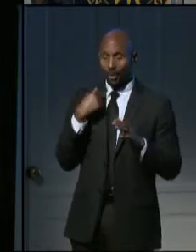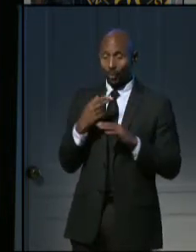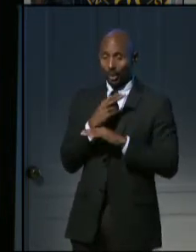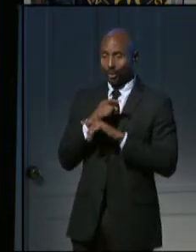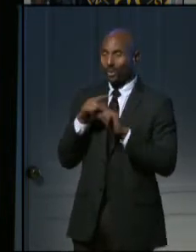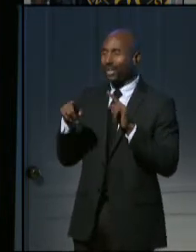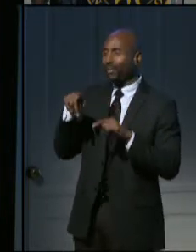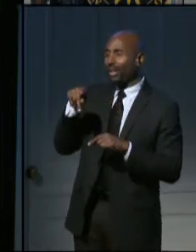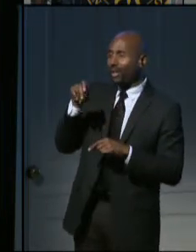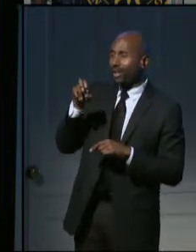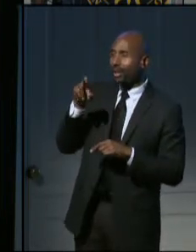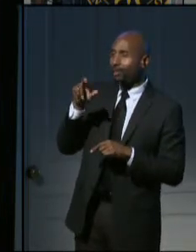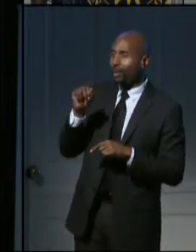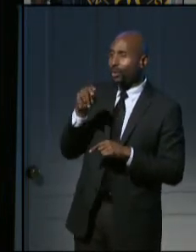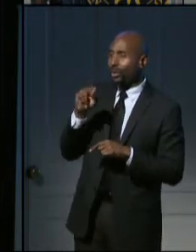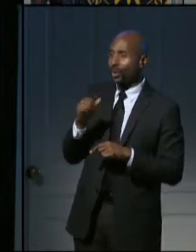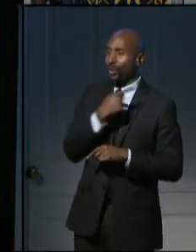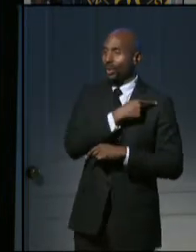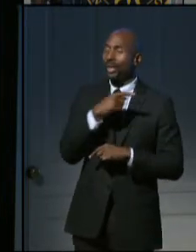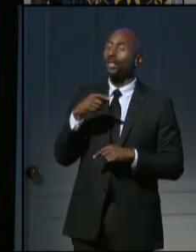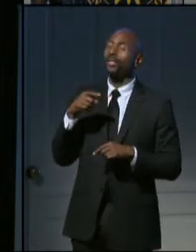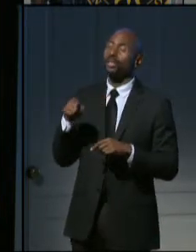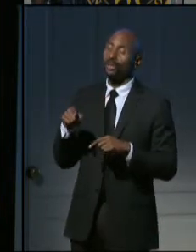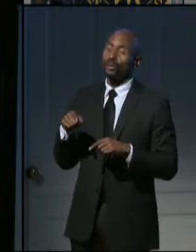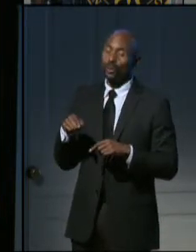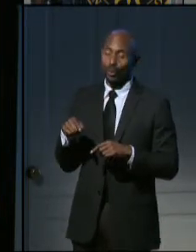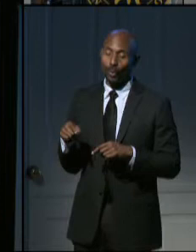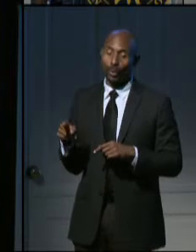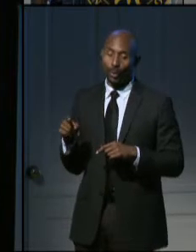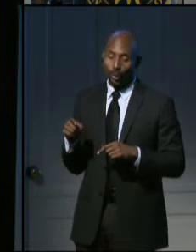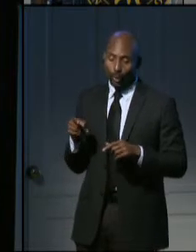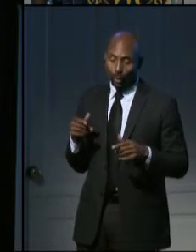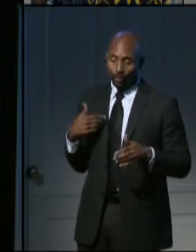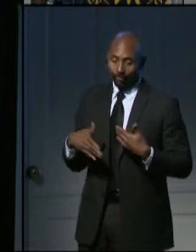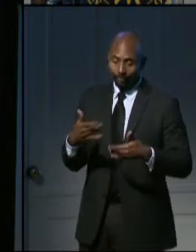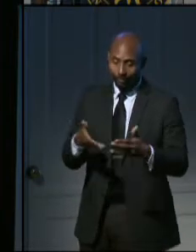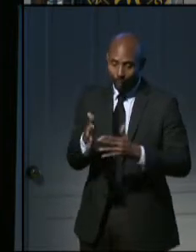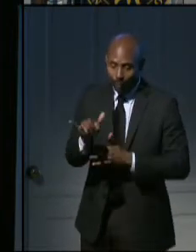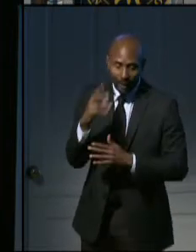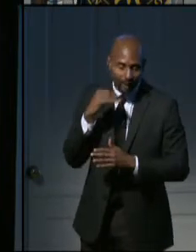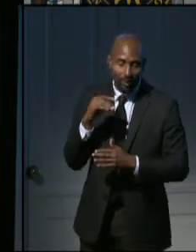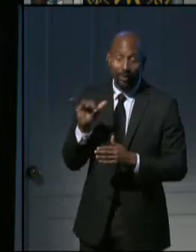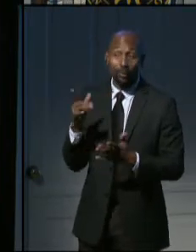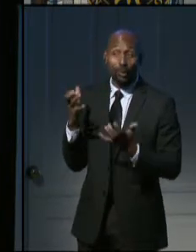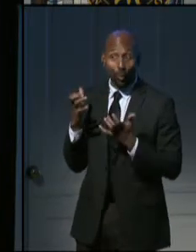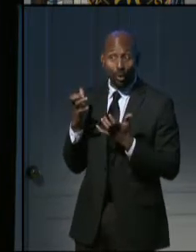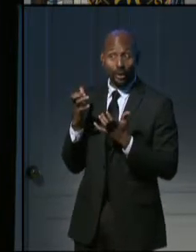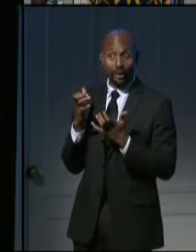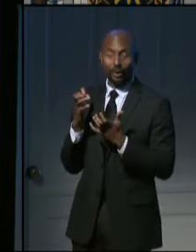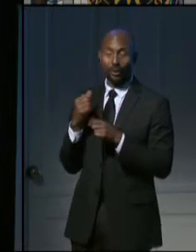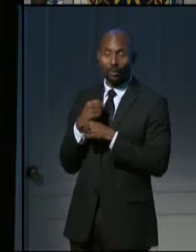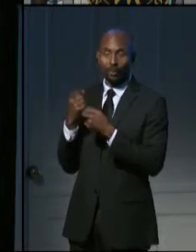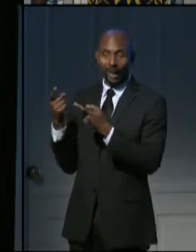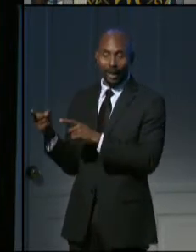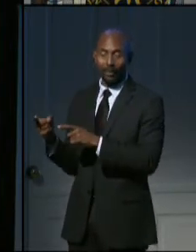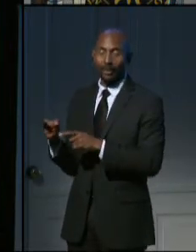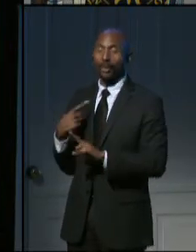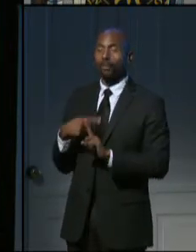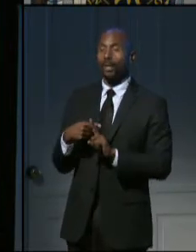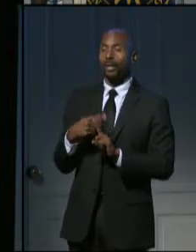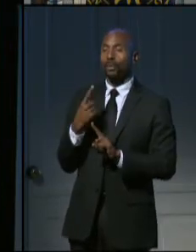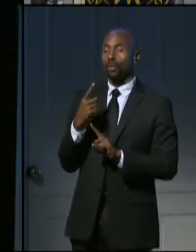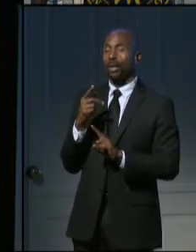different experiences that we wanted to create. And I think a really key part of these personas too is that it included their level